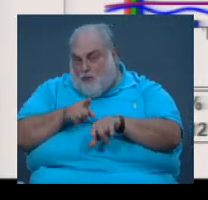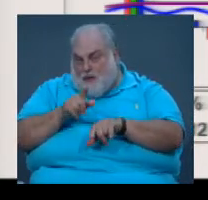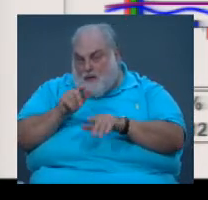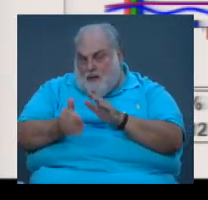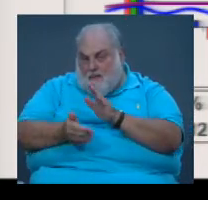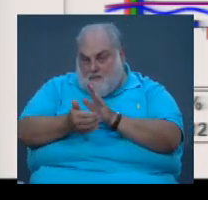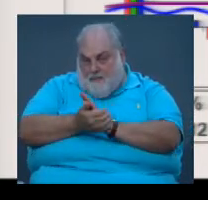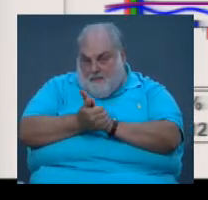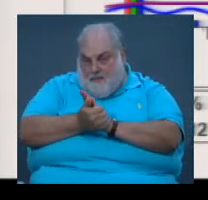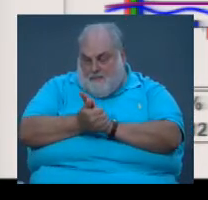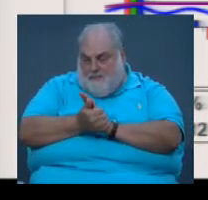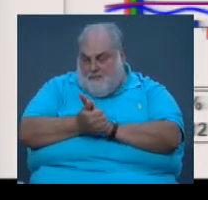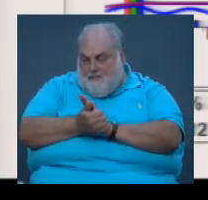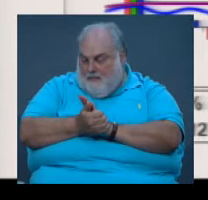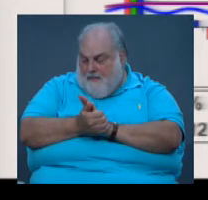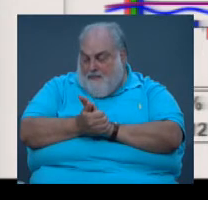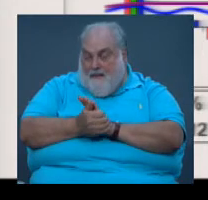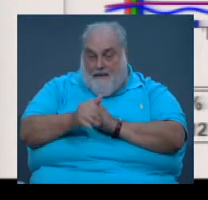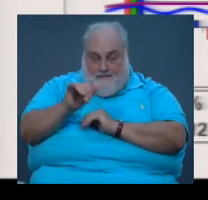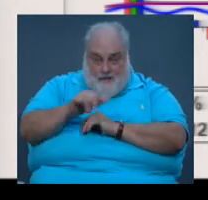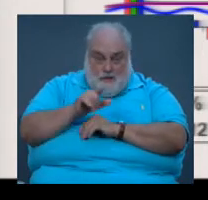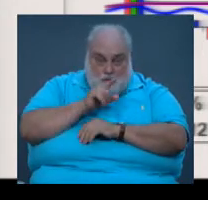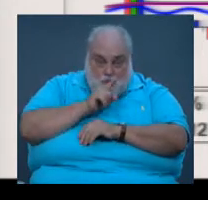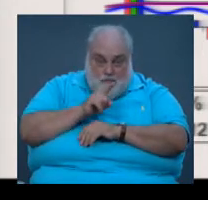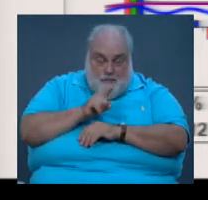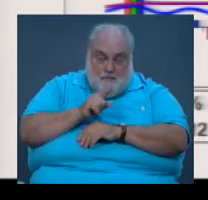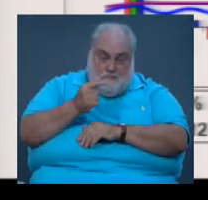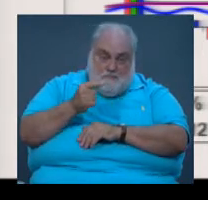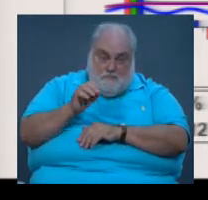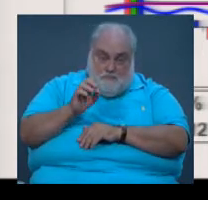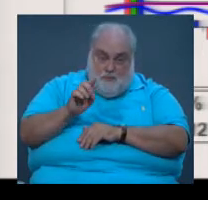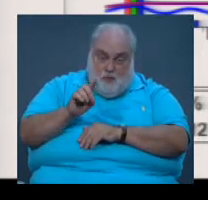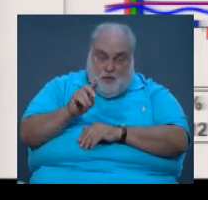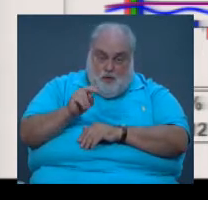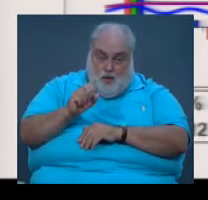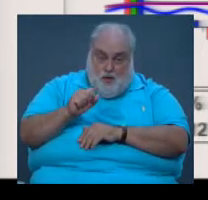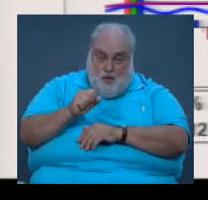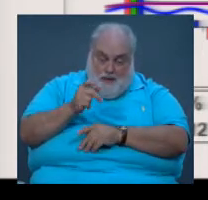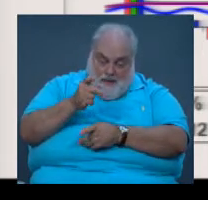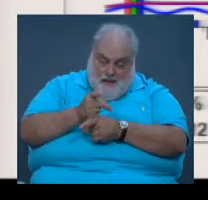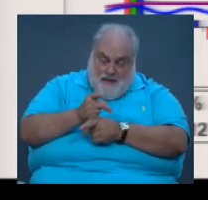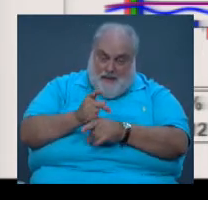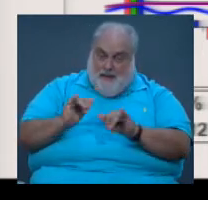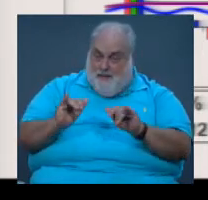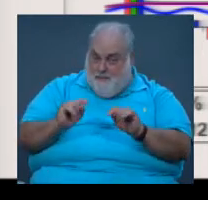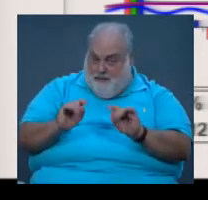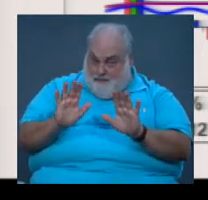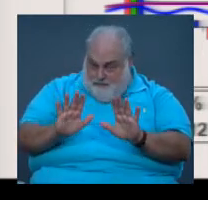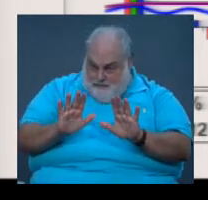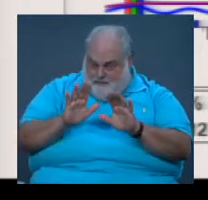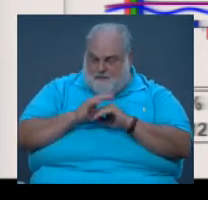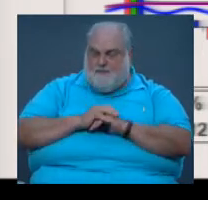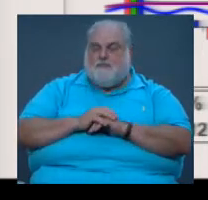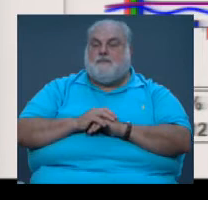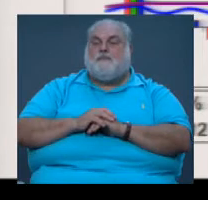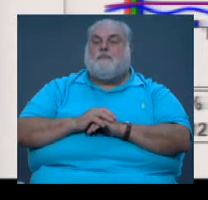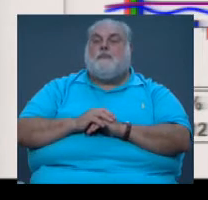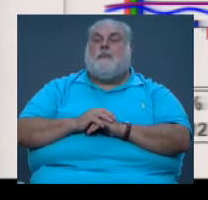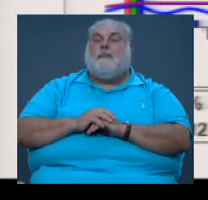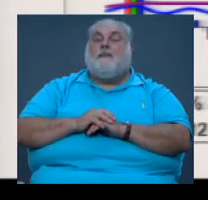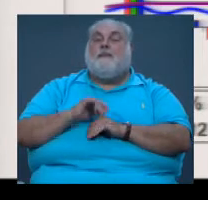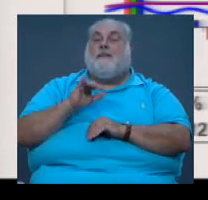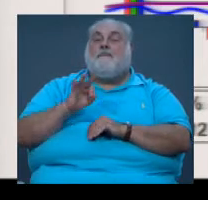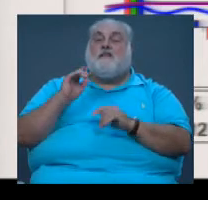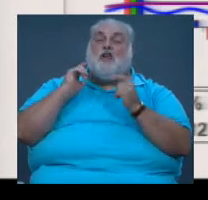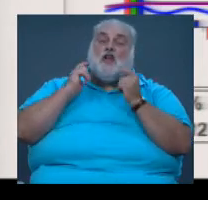amendment. If that's the case, that would be good news. That means we get to keep it. If it is just a